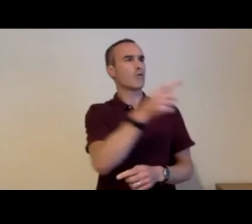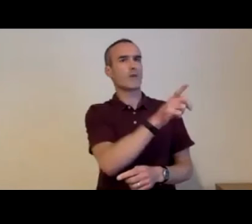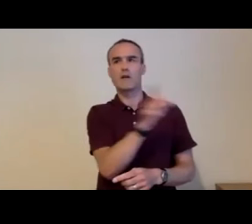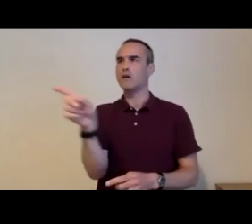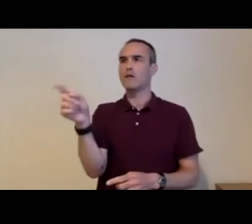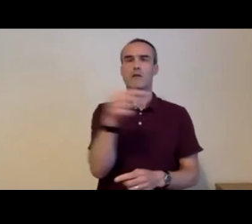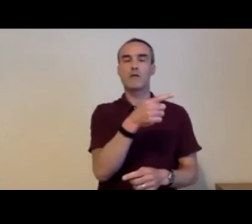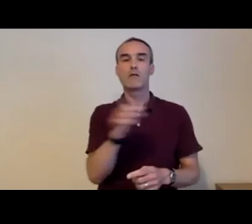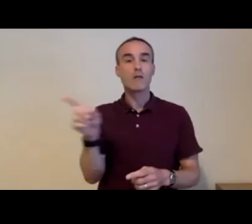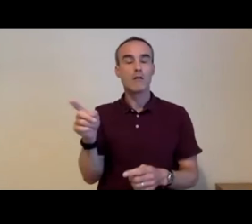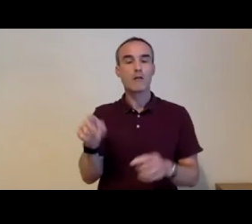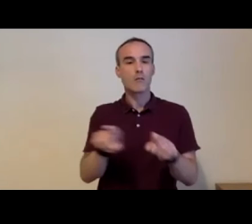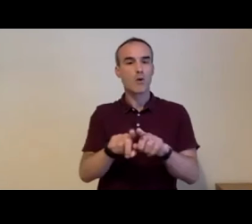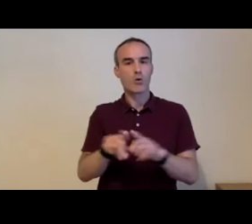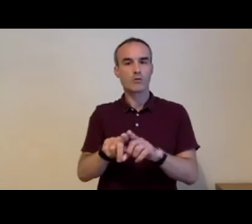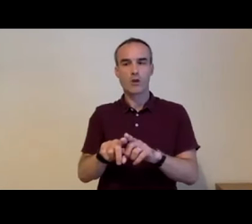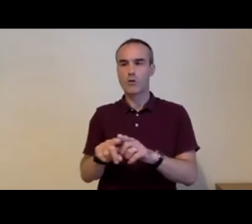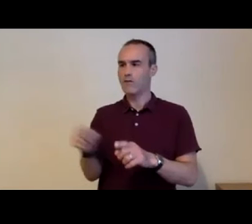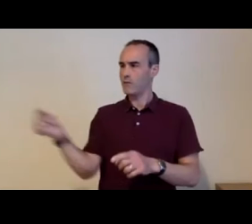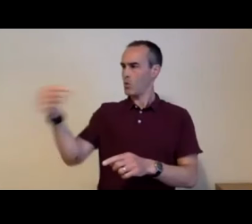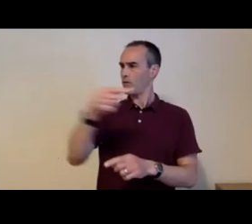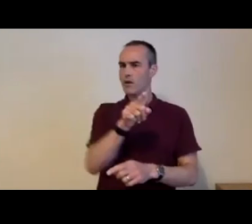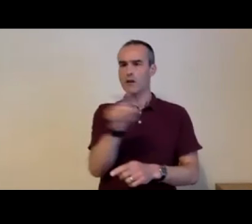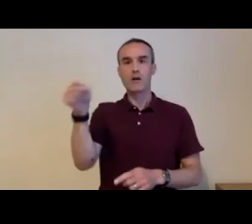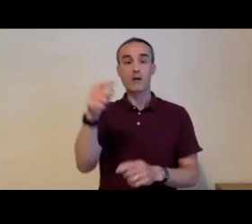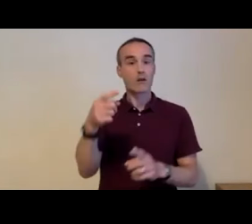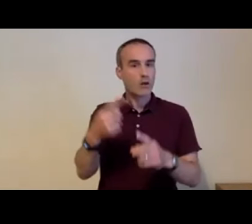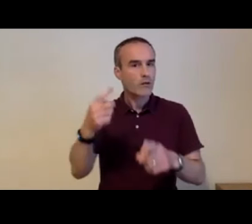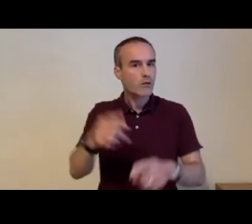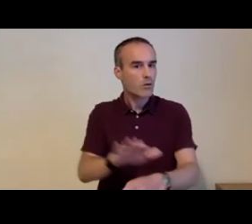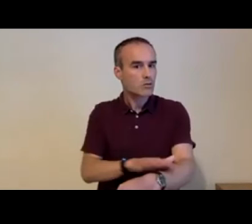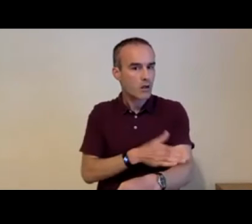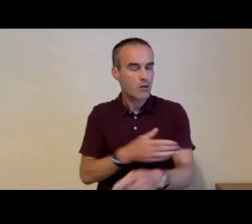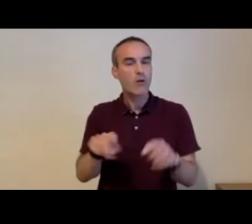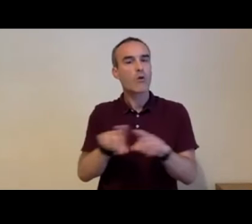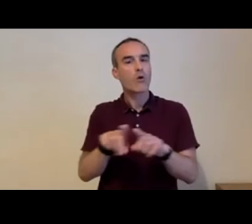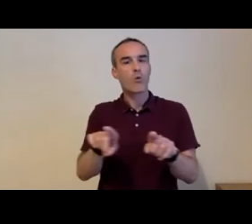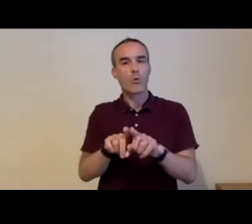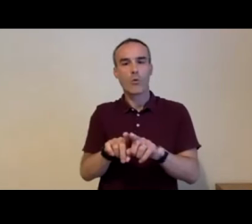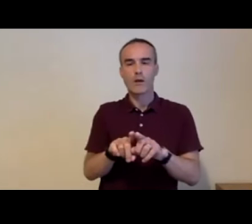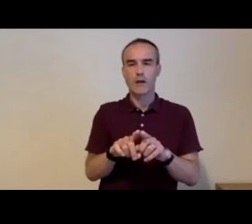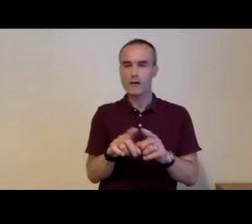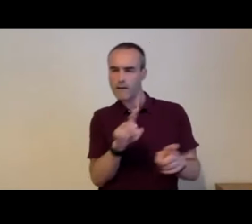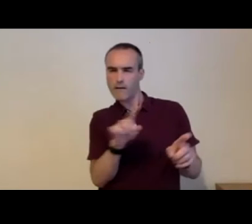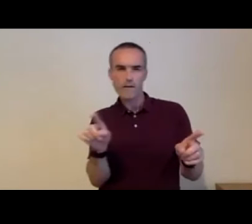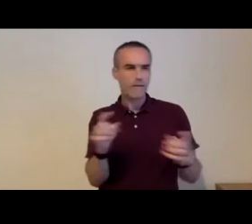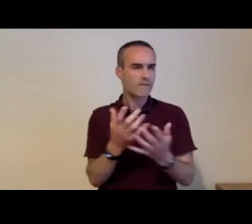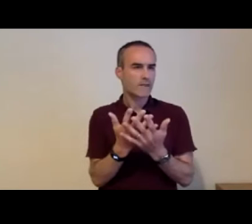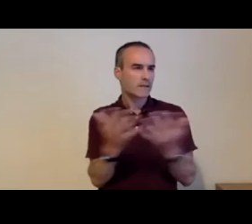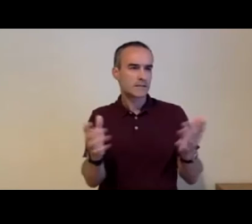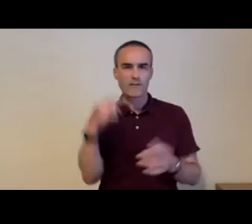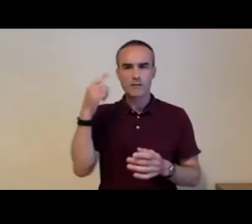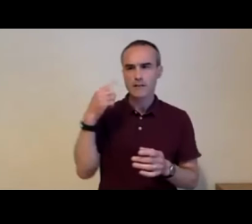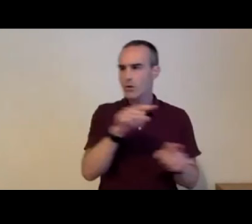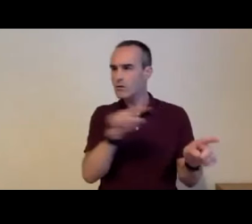how rapid that movement might be, to discriminate and make sense of sound, particularly, importantly, in